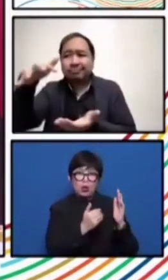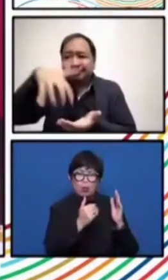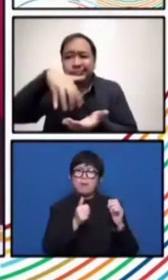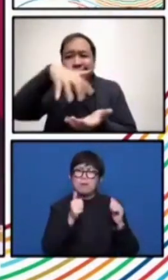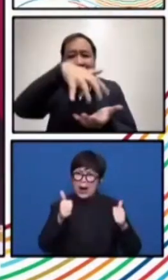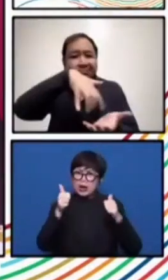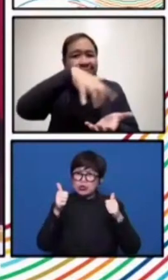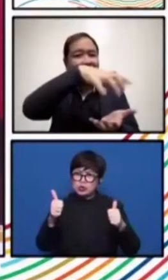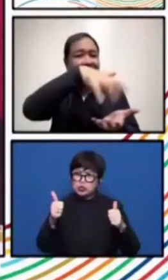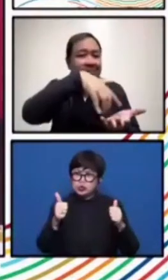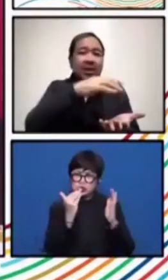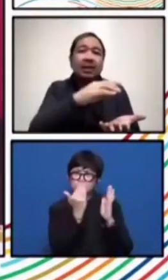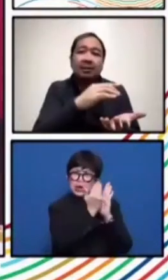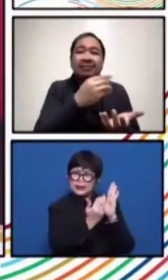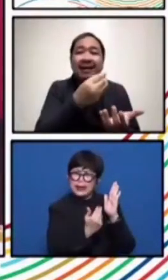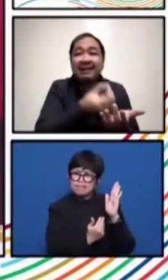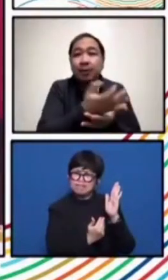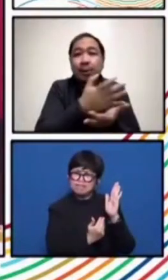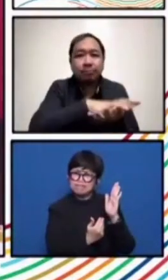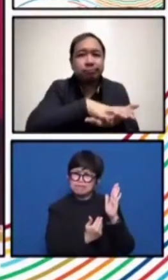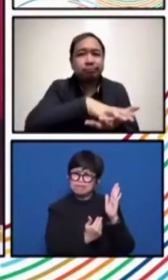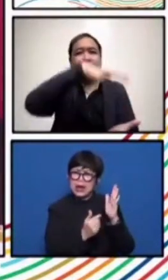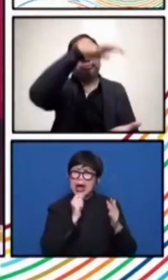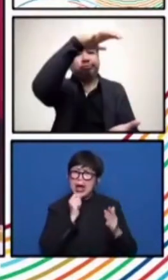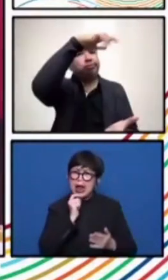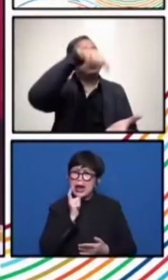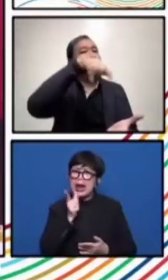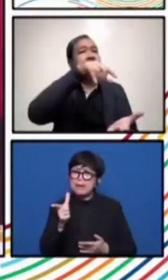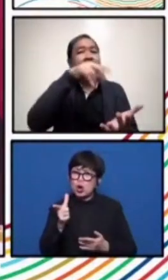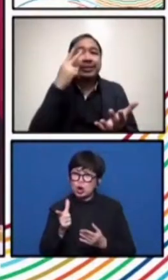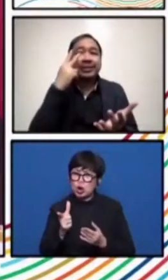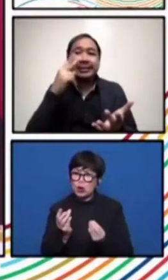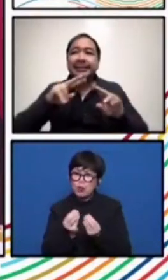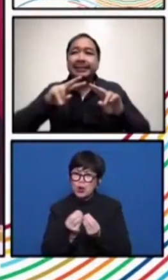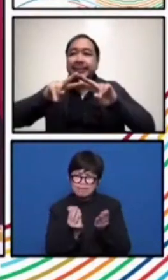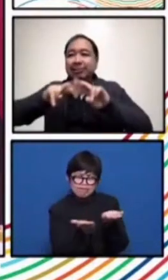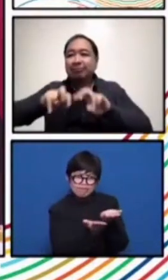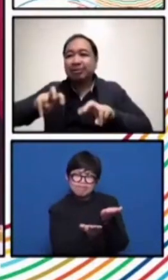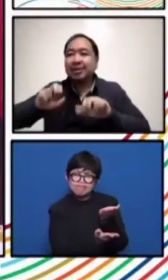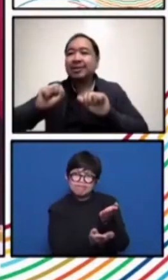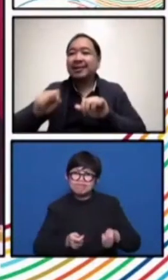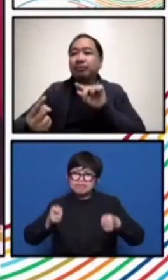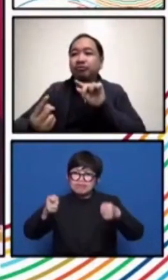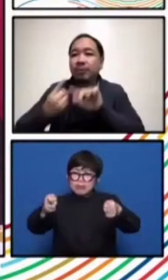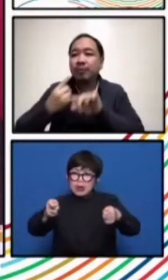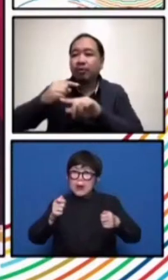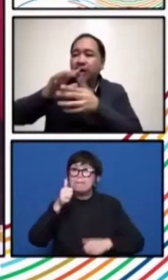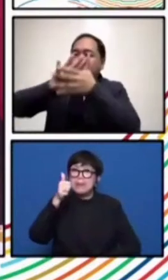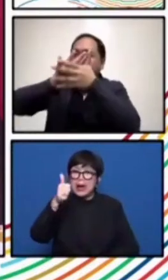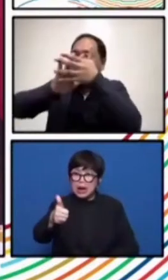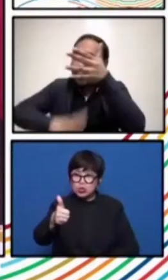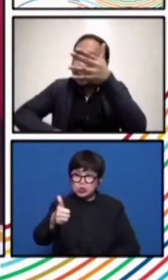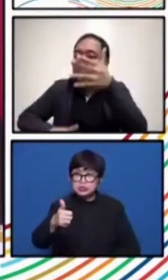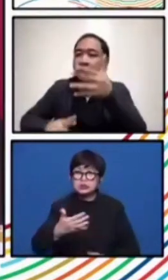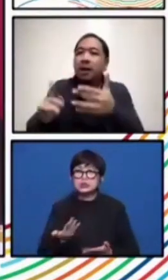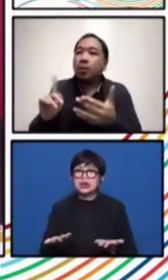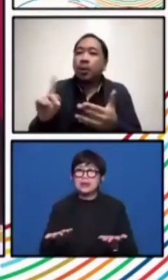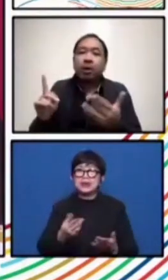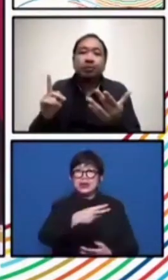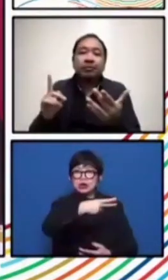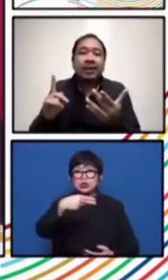able to to report on what the United Nations Indonesia is doing on um people with with